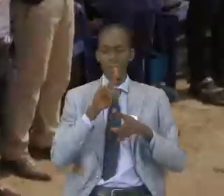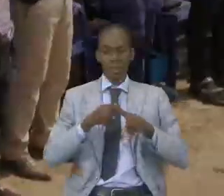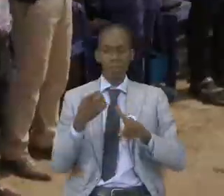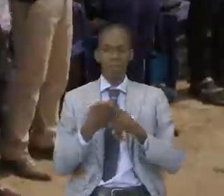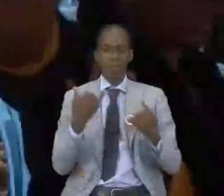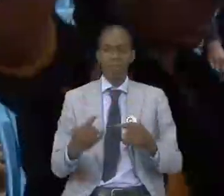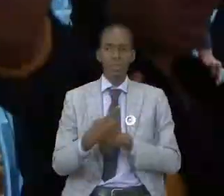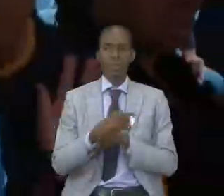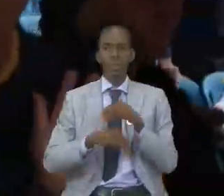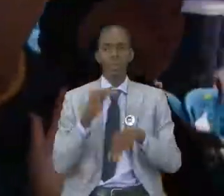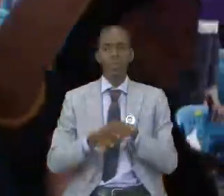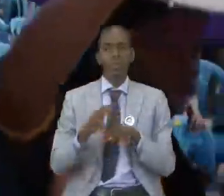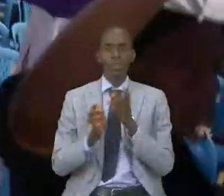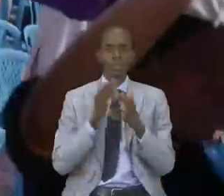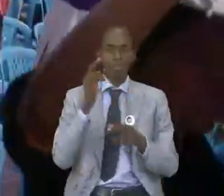today.